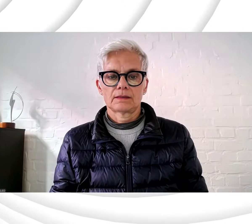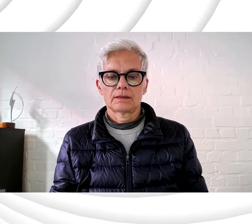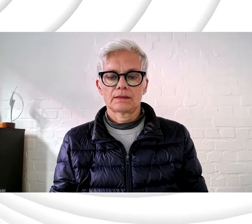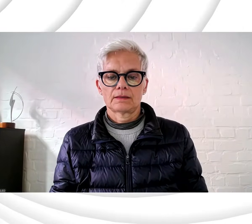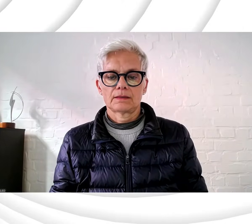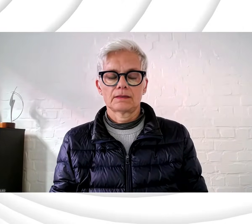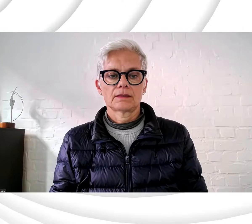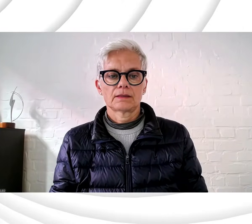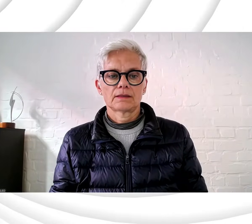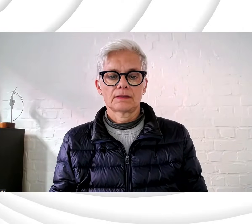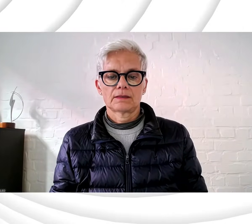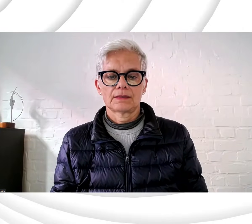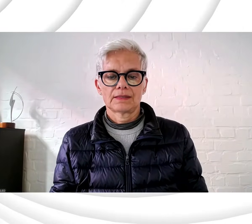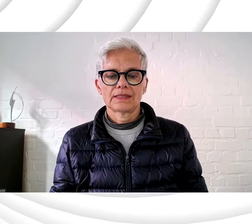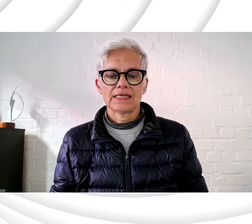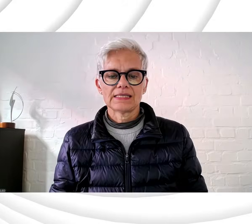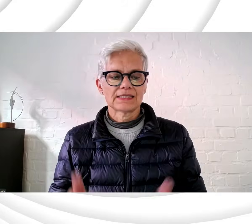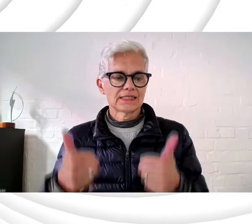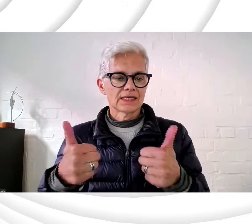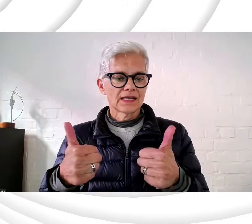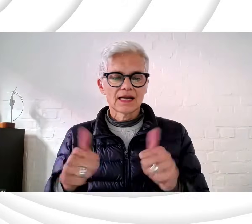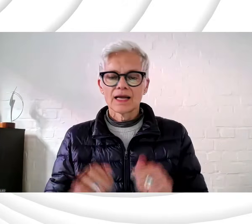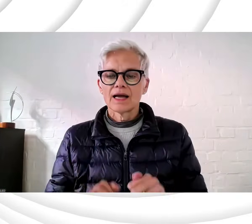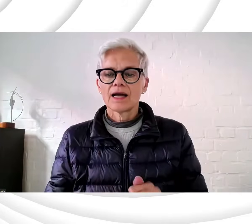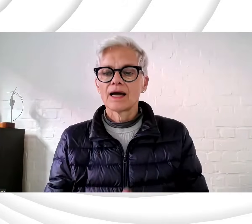Definitely have unmuted, right? Mm-hmm.